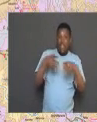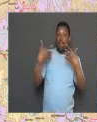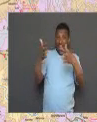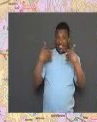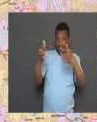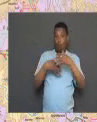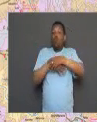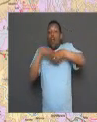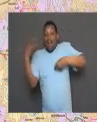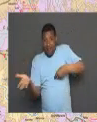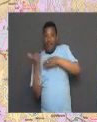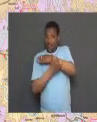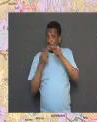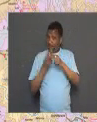Mucha.